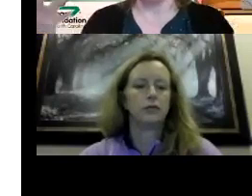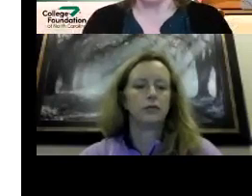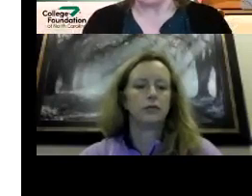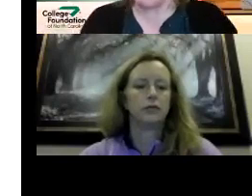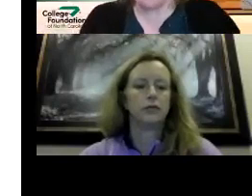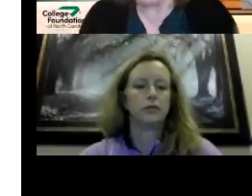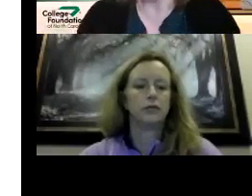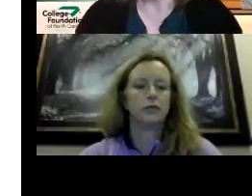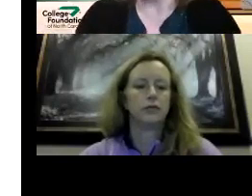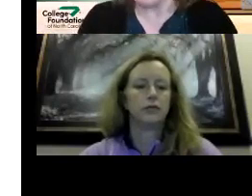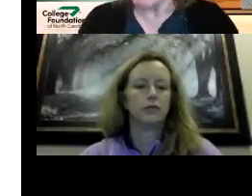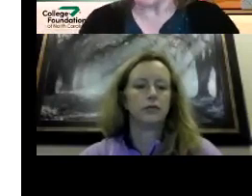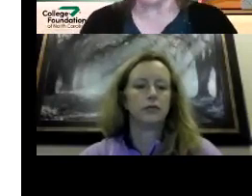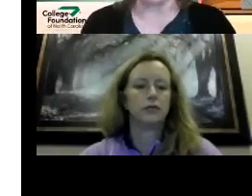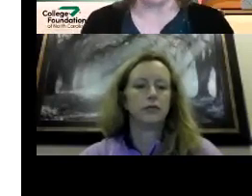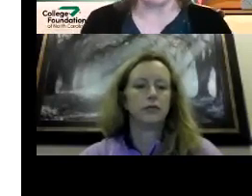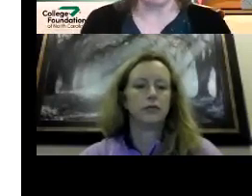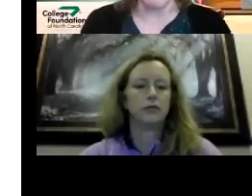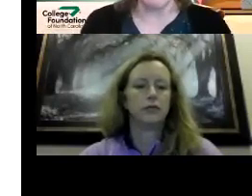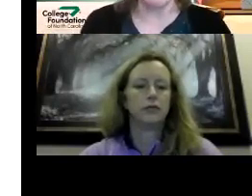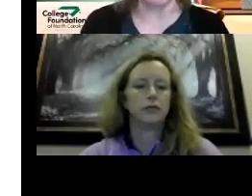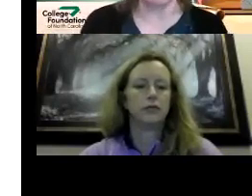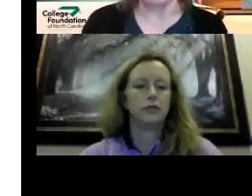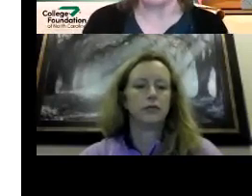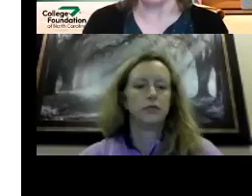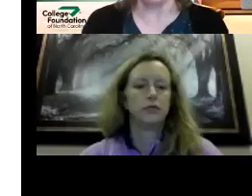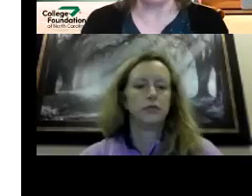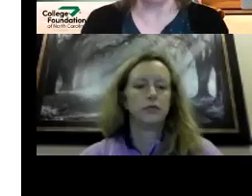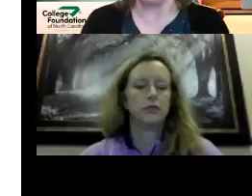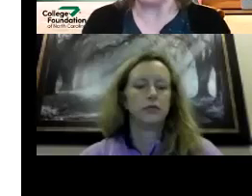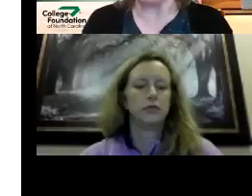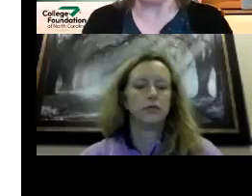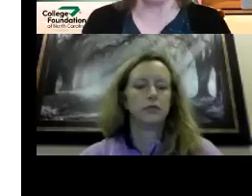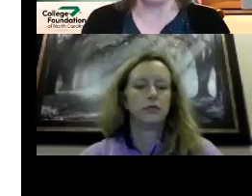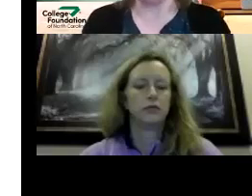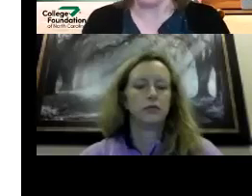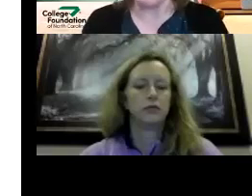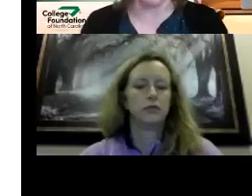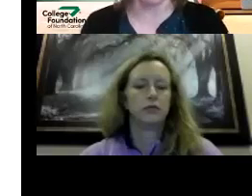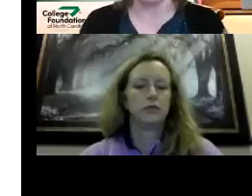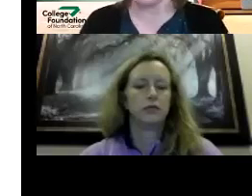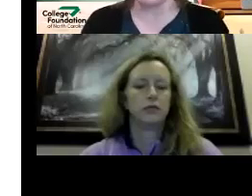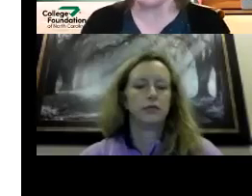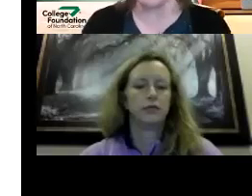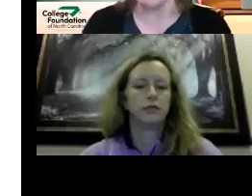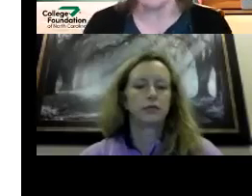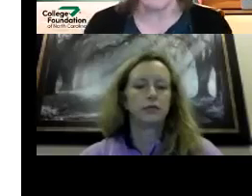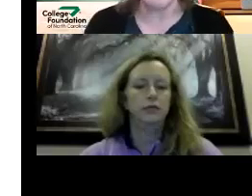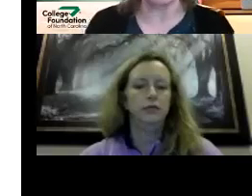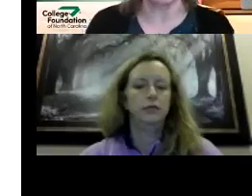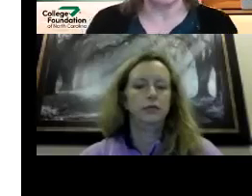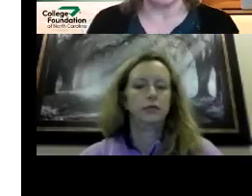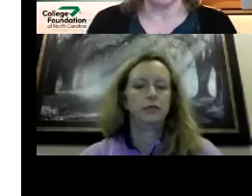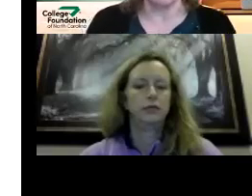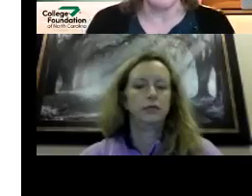you've appears complete, it's been submitted. It might tell you if you need additional information or if something doesn't look